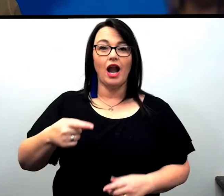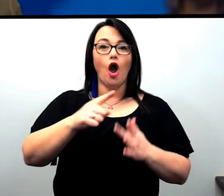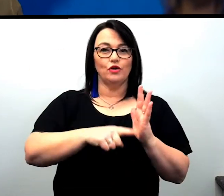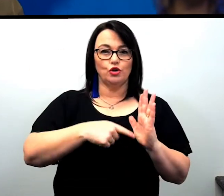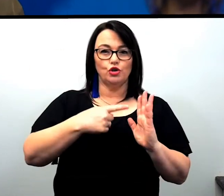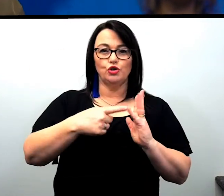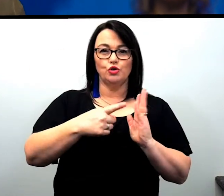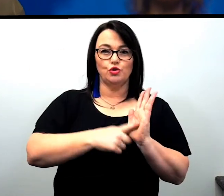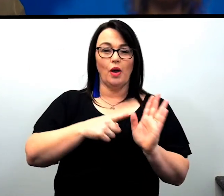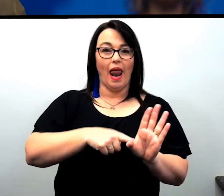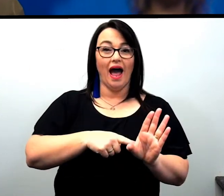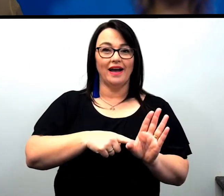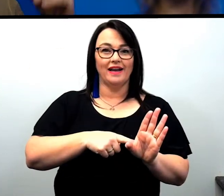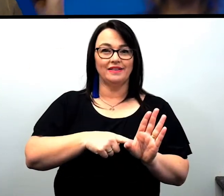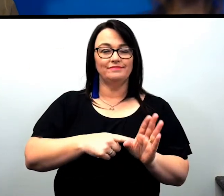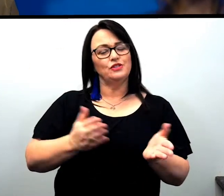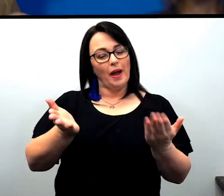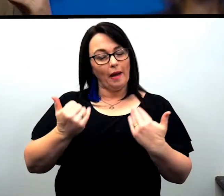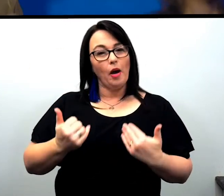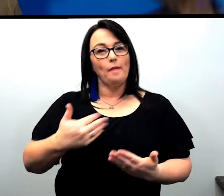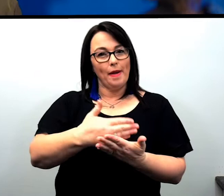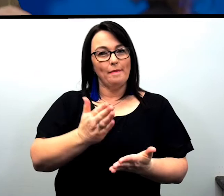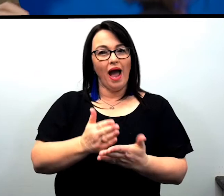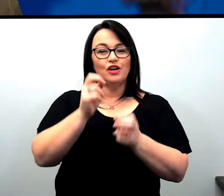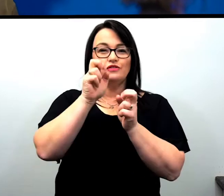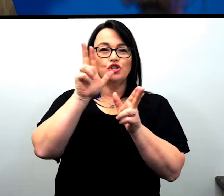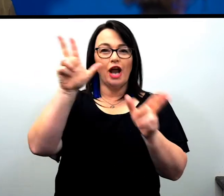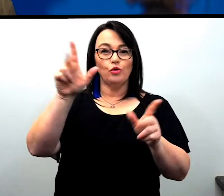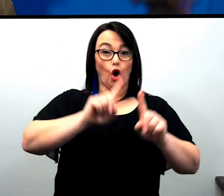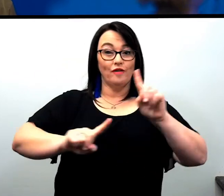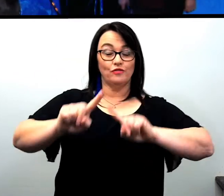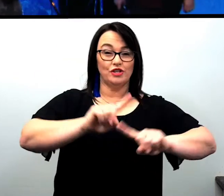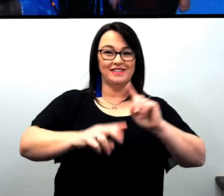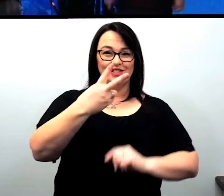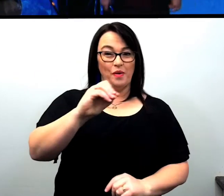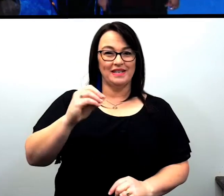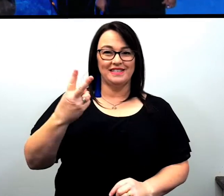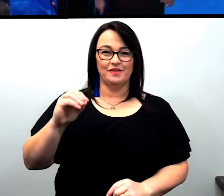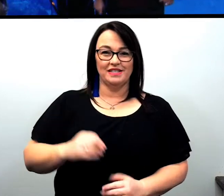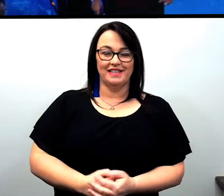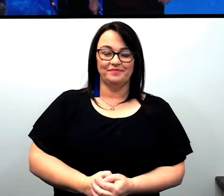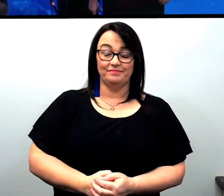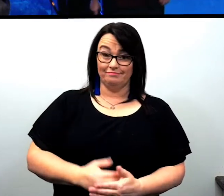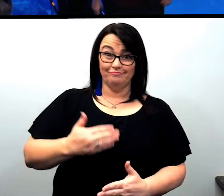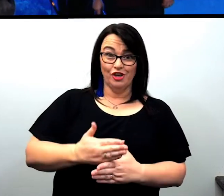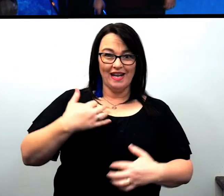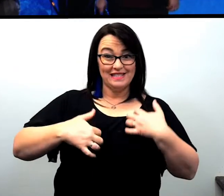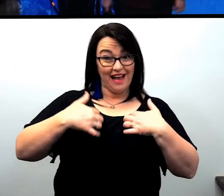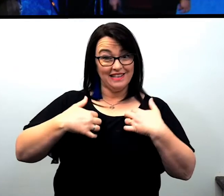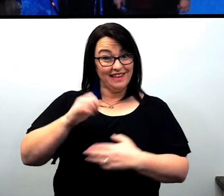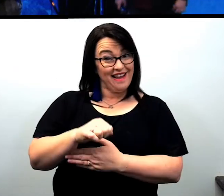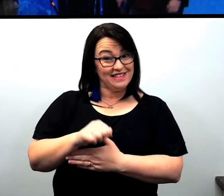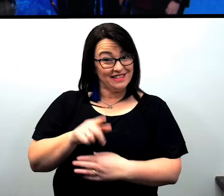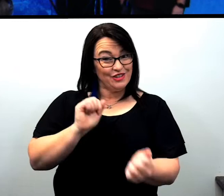so put that in the diary and let's be part of Shout 2020. Isn't that exciting news? That's